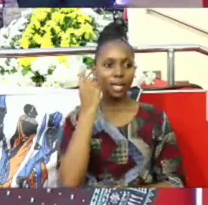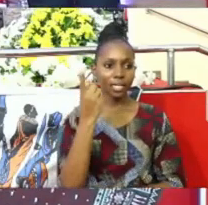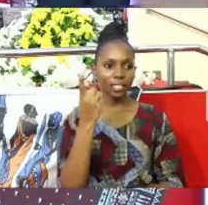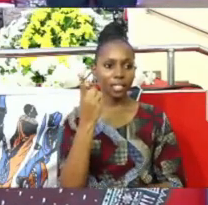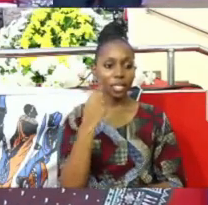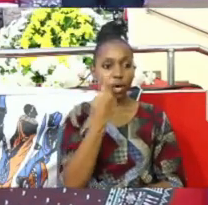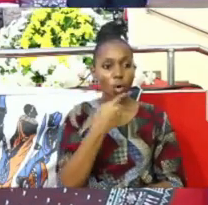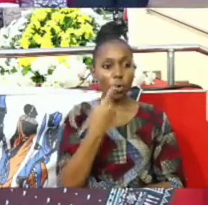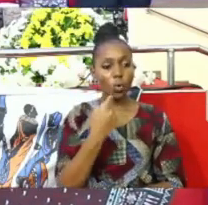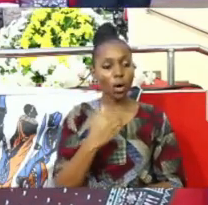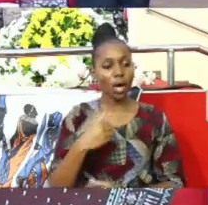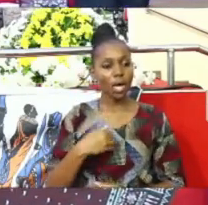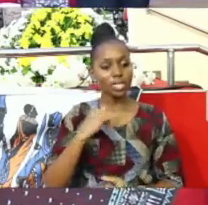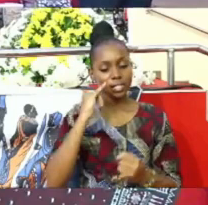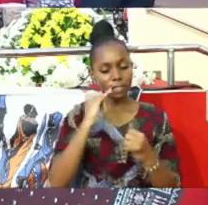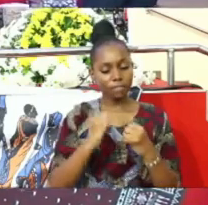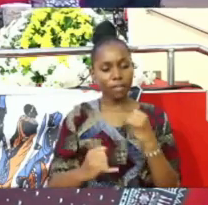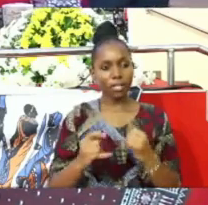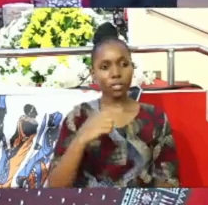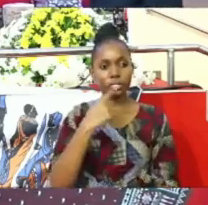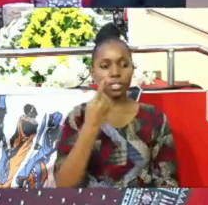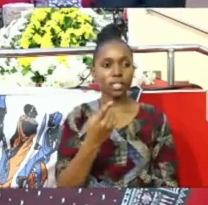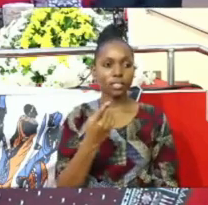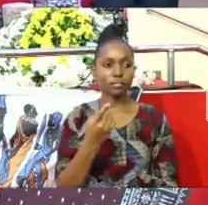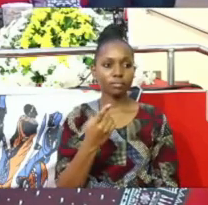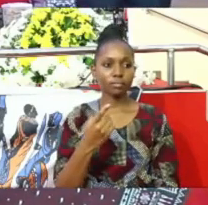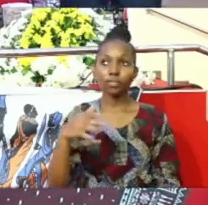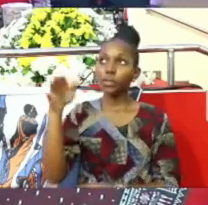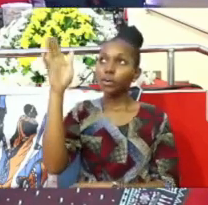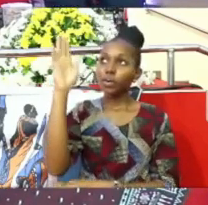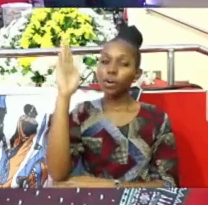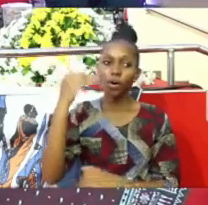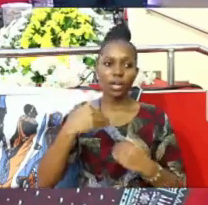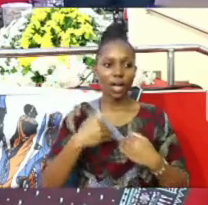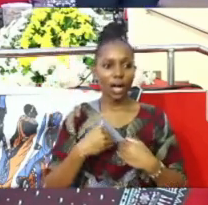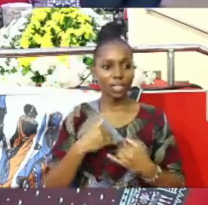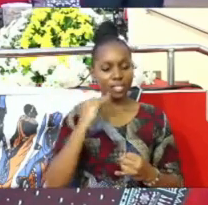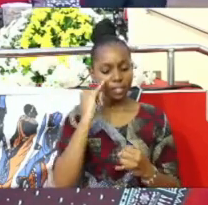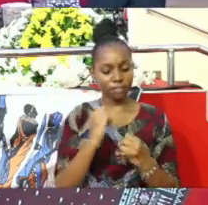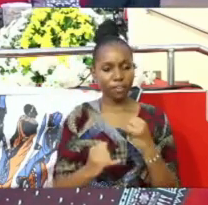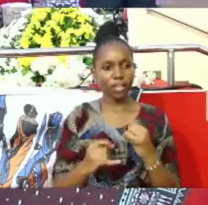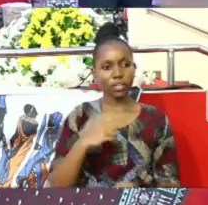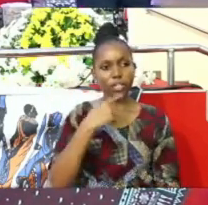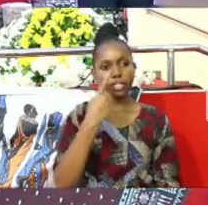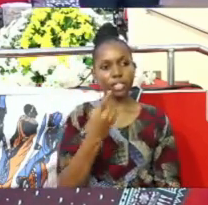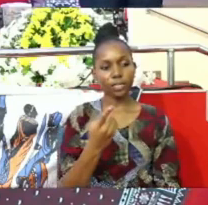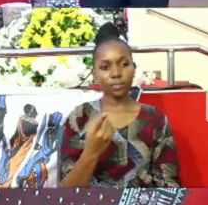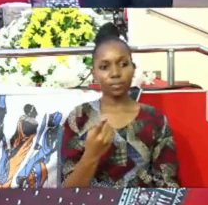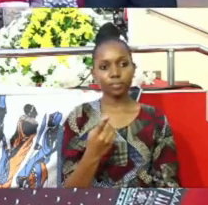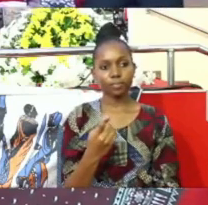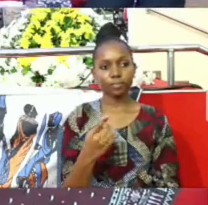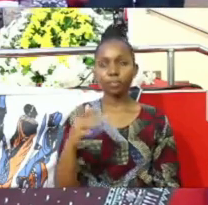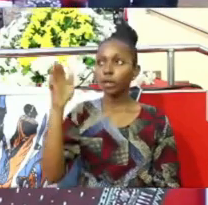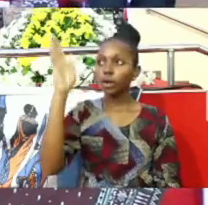final say? Ni nani aliye na jambo la mwisho? God has the final say. Mungu ako na usemi wa mwisho. God